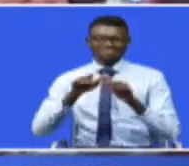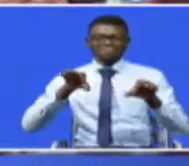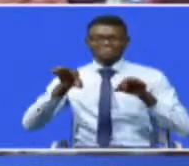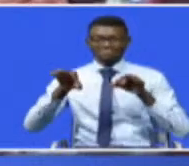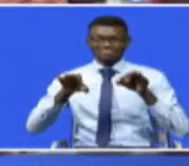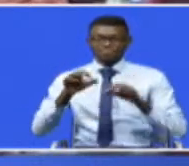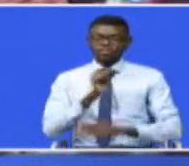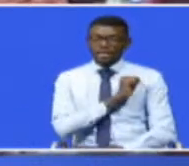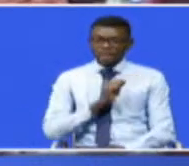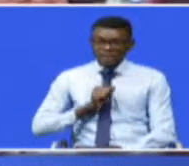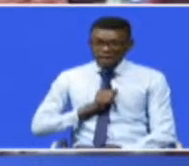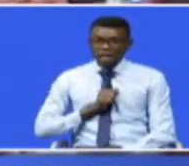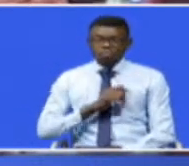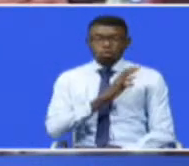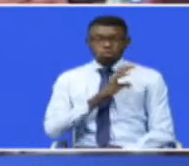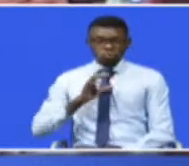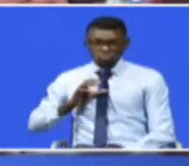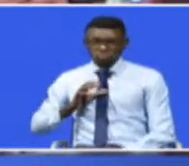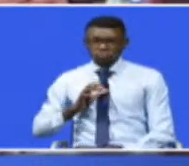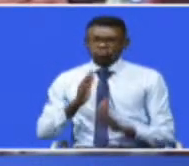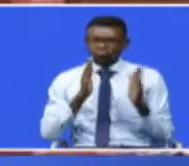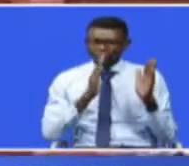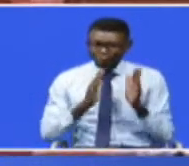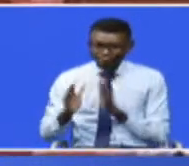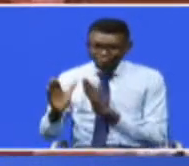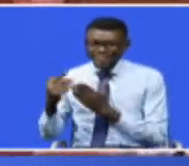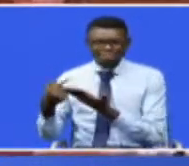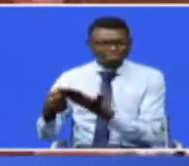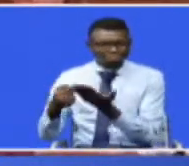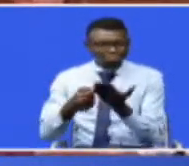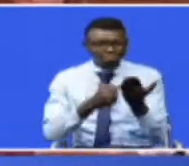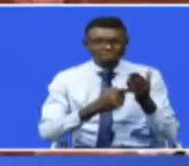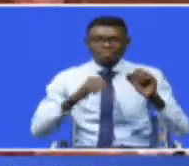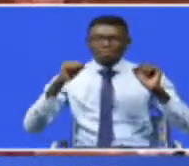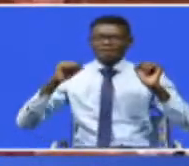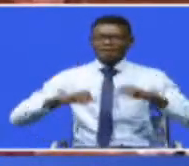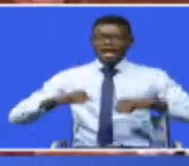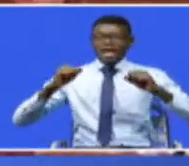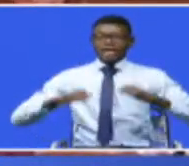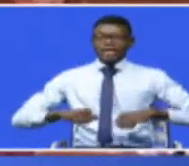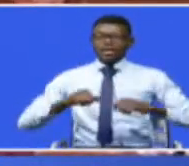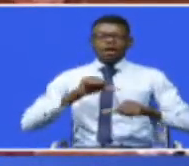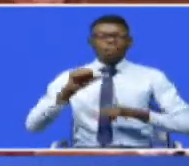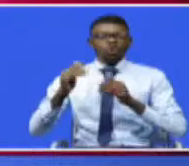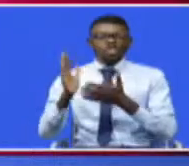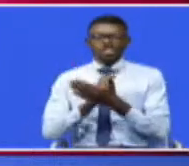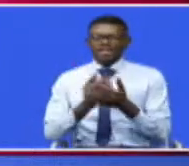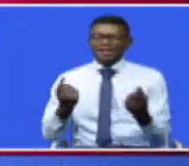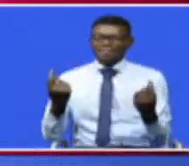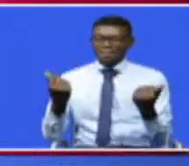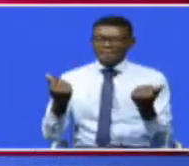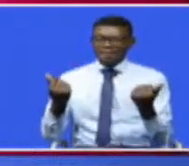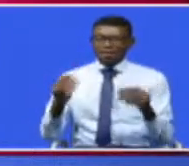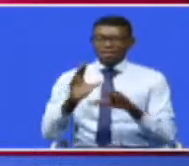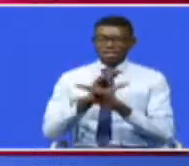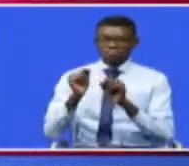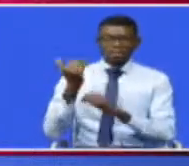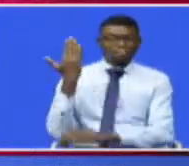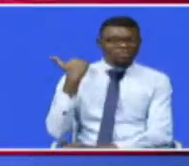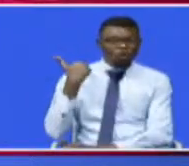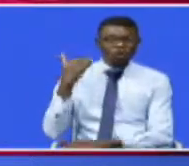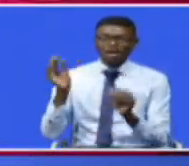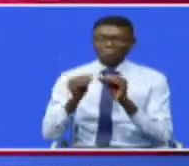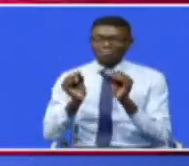The Senate mediation team has promised to burn the midnight oil to reach consensus over the contentious revenue sharing formula. The President met the